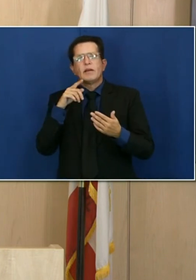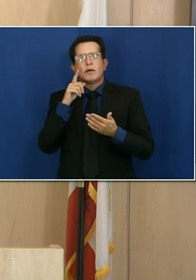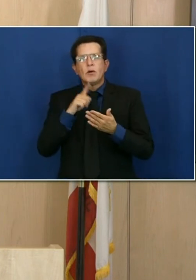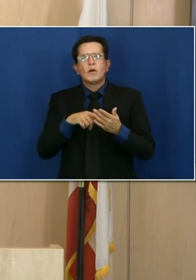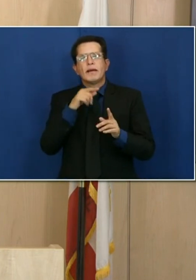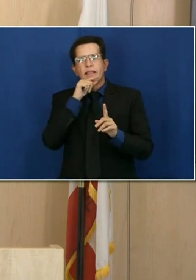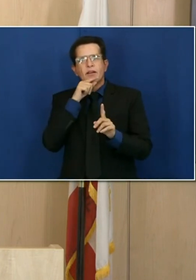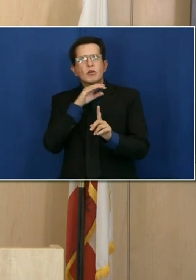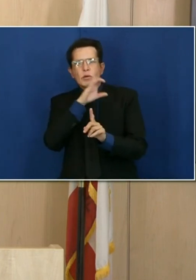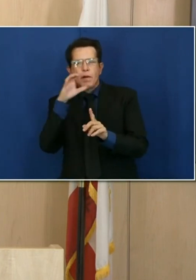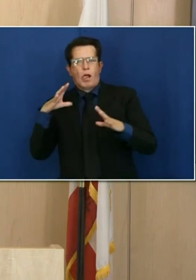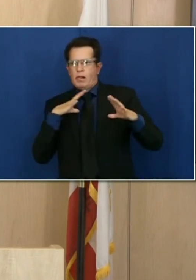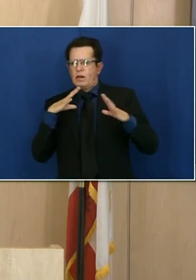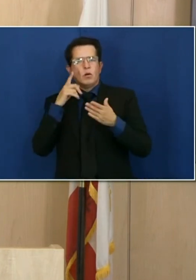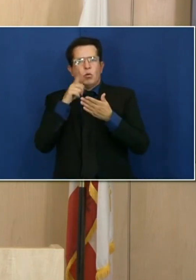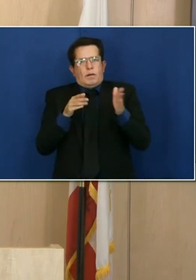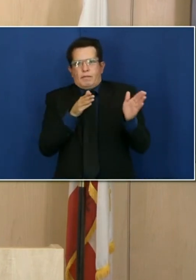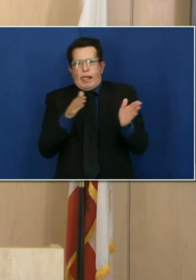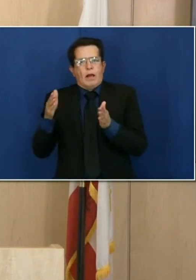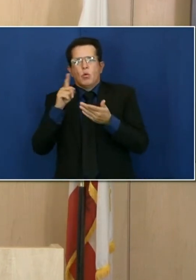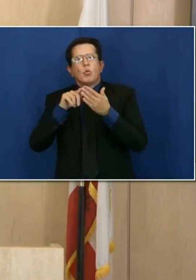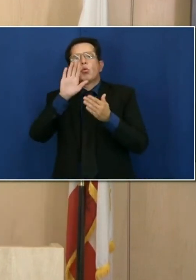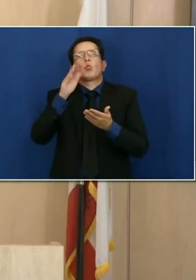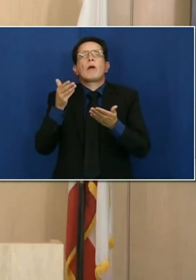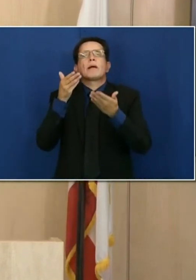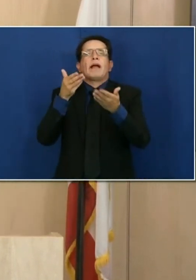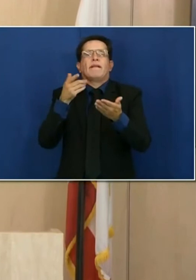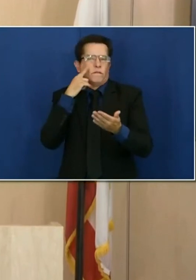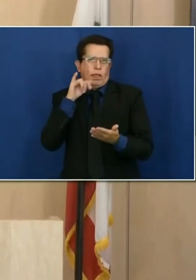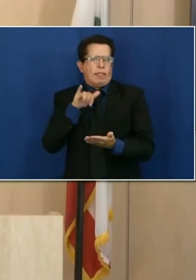I'm going to ask Dr. Wooten to respond.